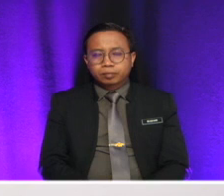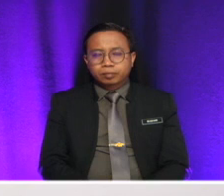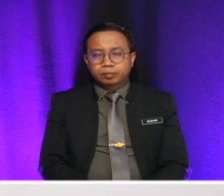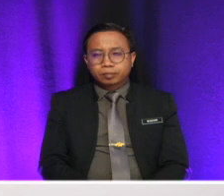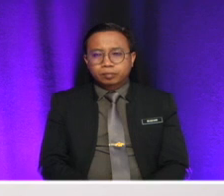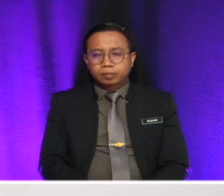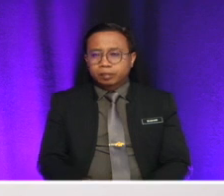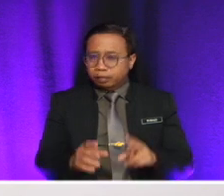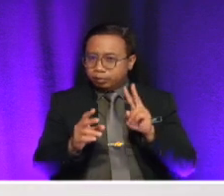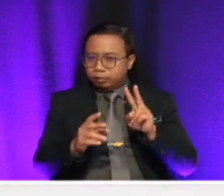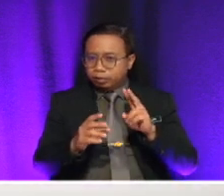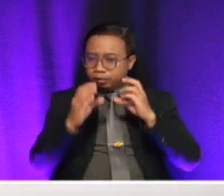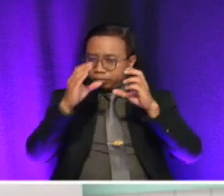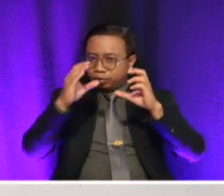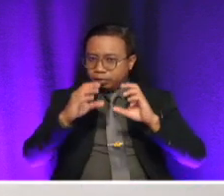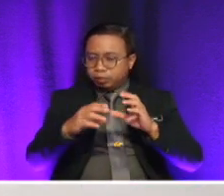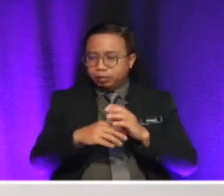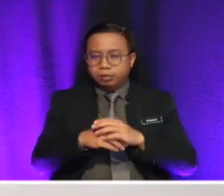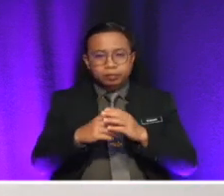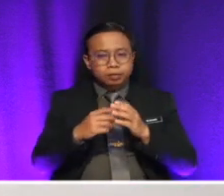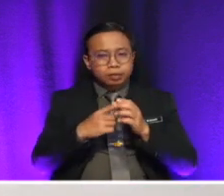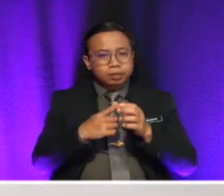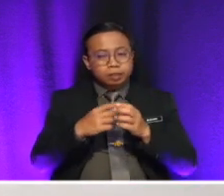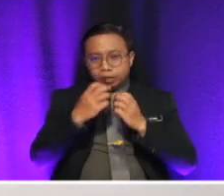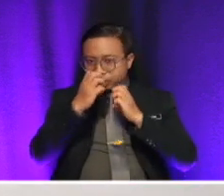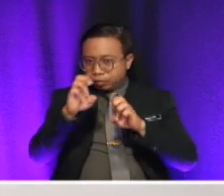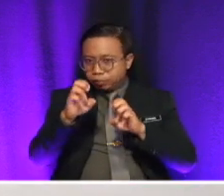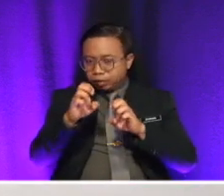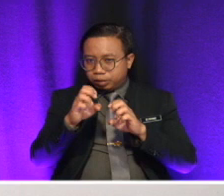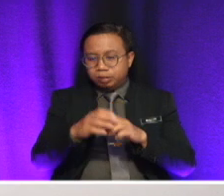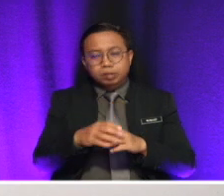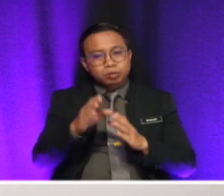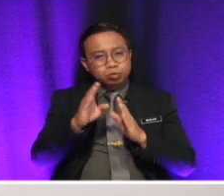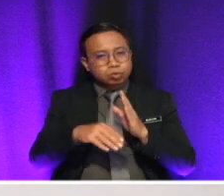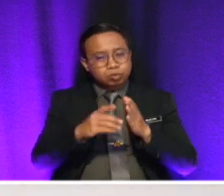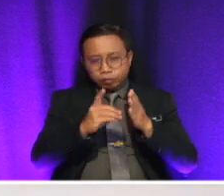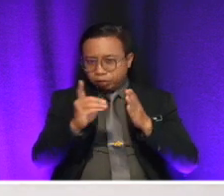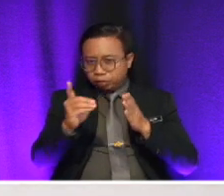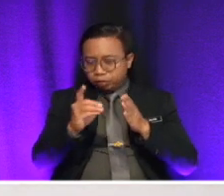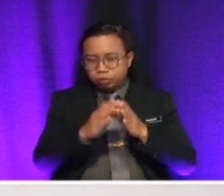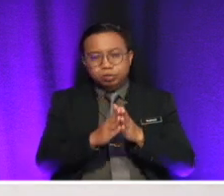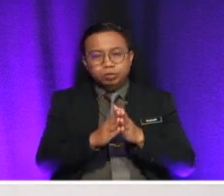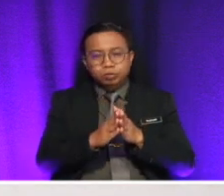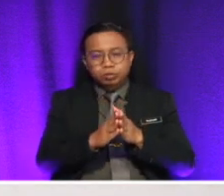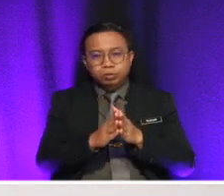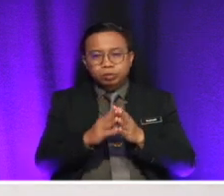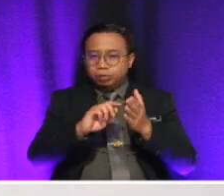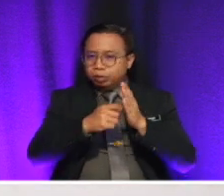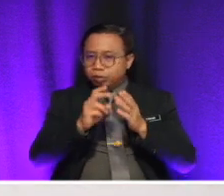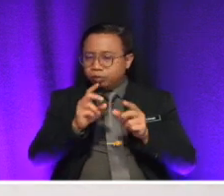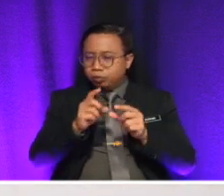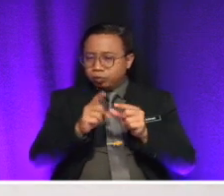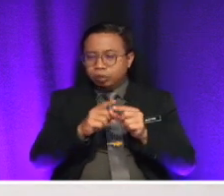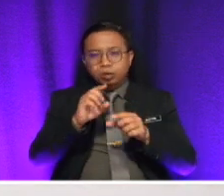The second paragraph, which is the first sentence, it explains about the disadvantaged communities, which is the key word to the point of the